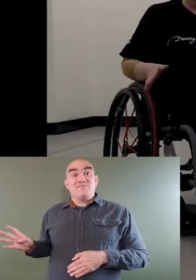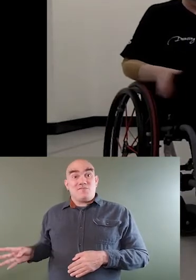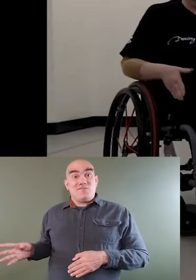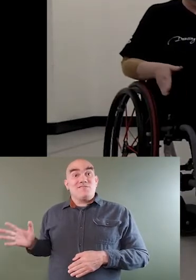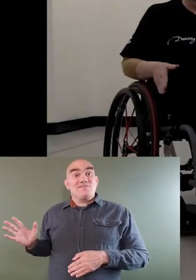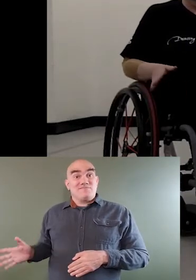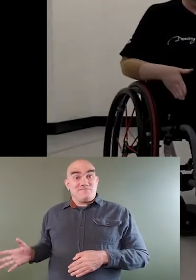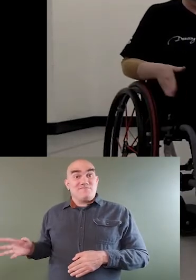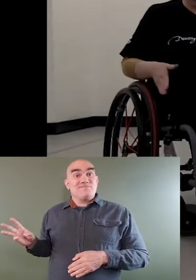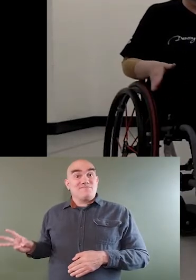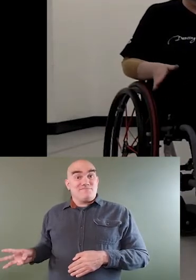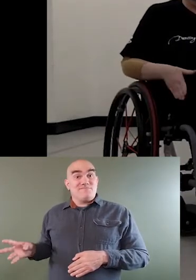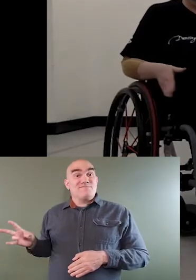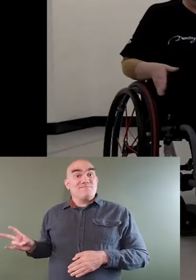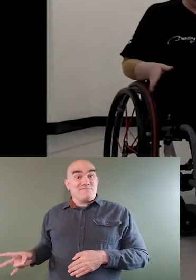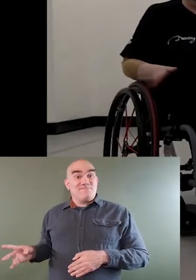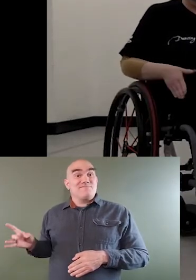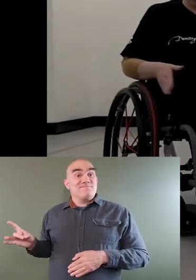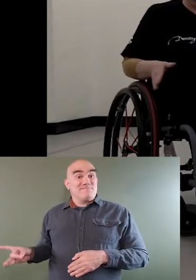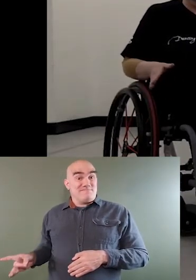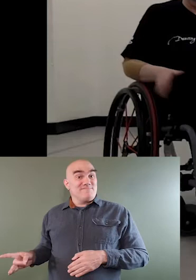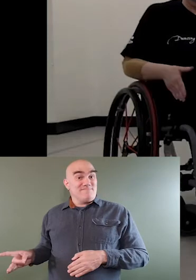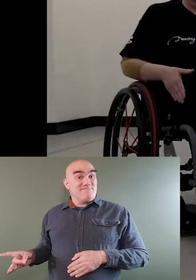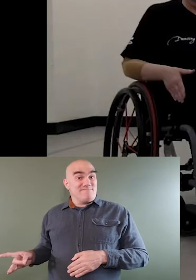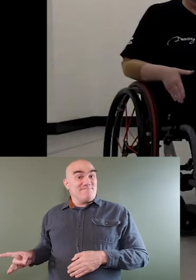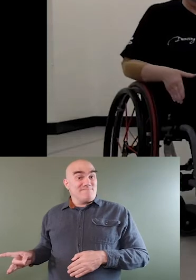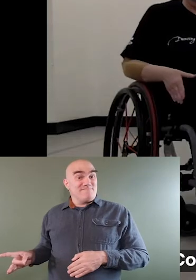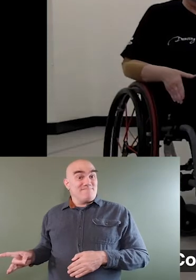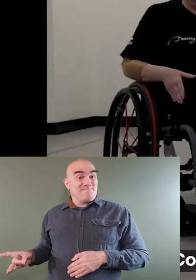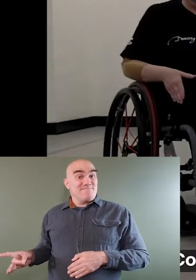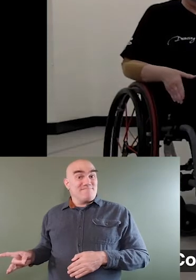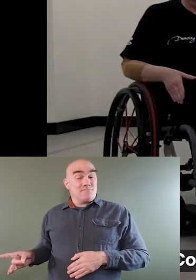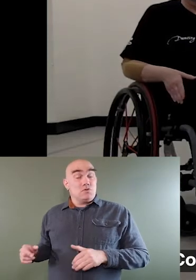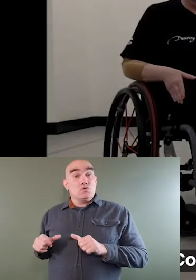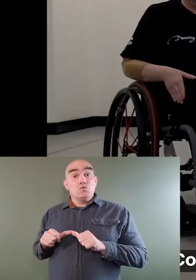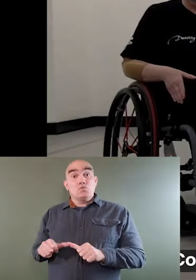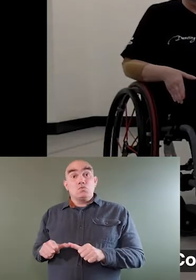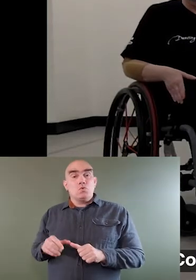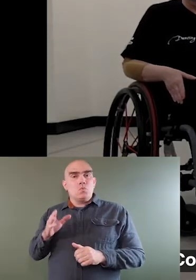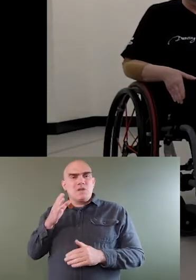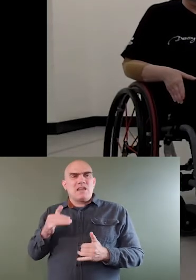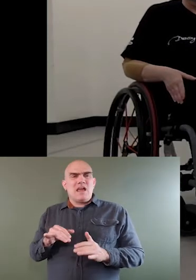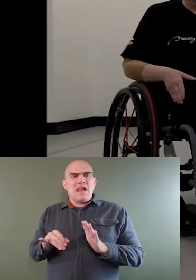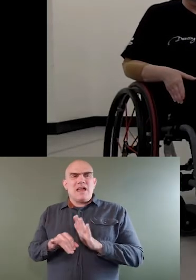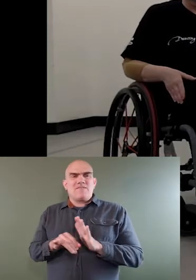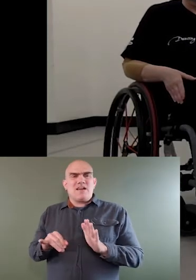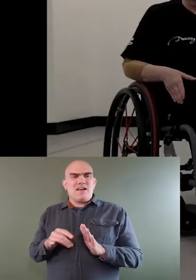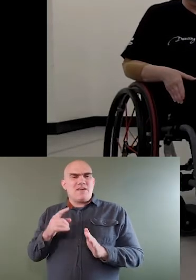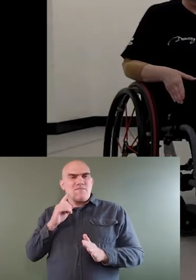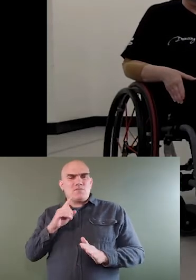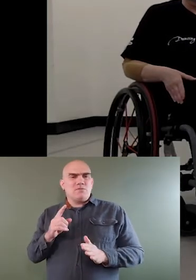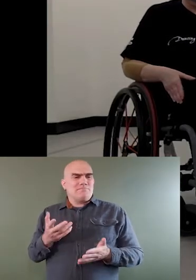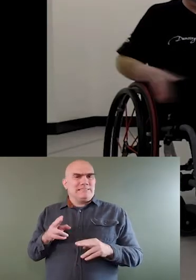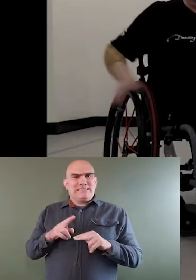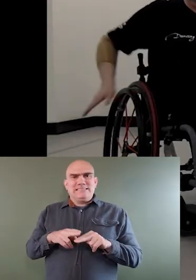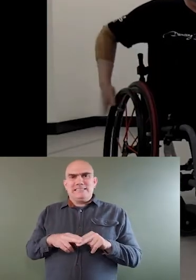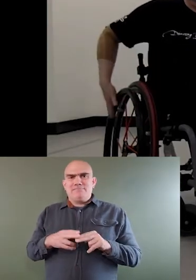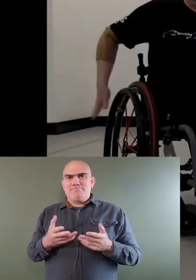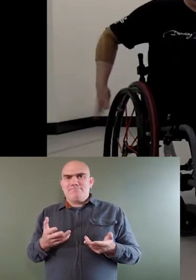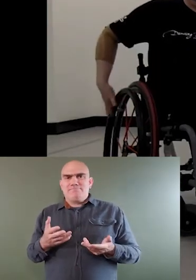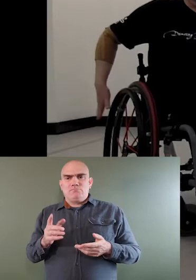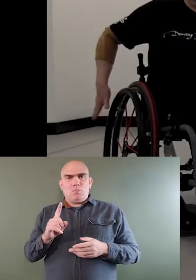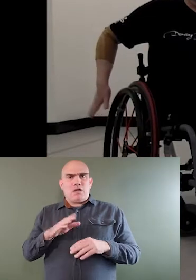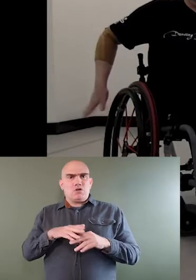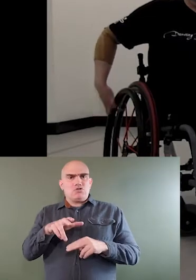3, 4, 5, 6, 7, 8. Continuing this, we're going to identify if we're seated someplace on the